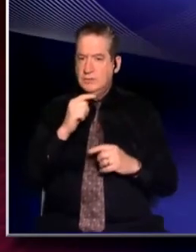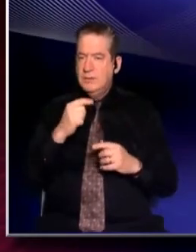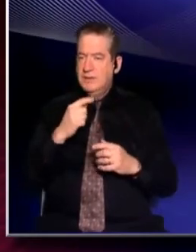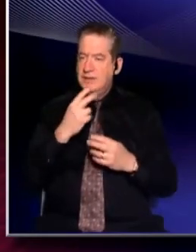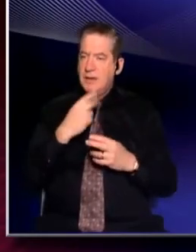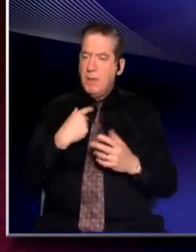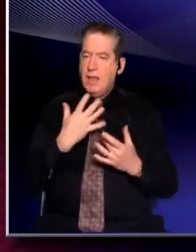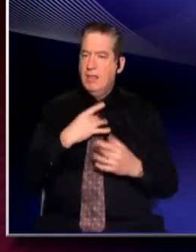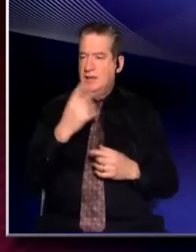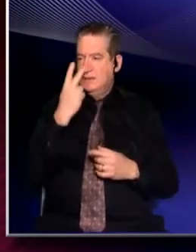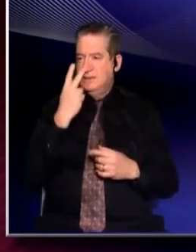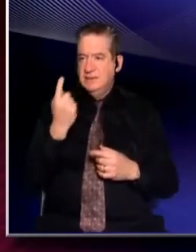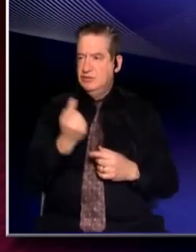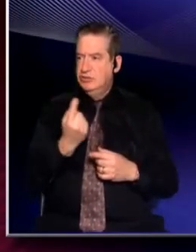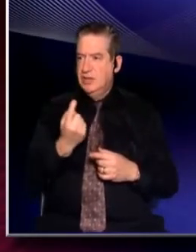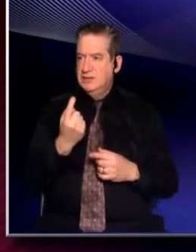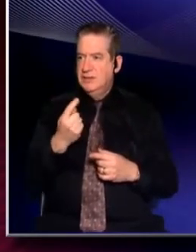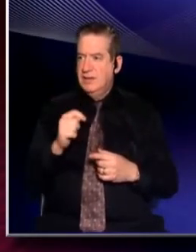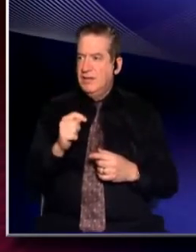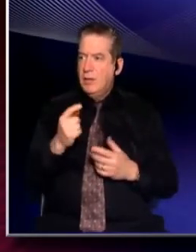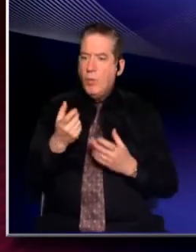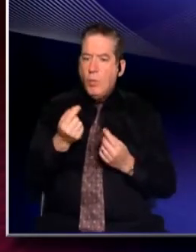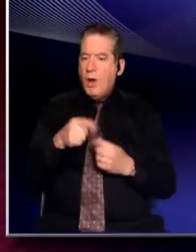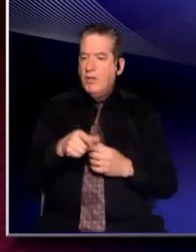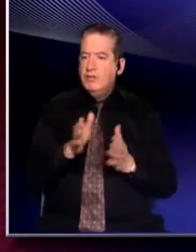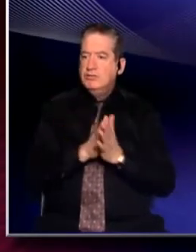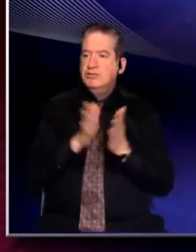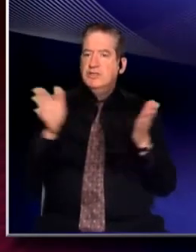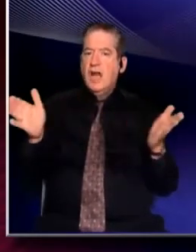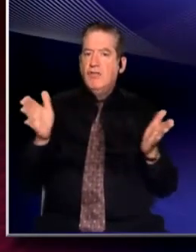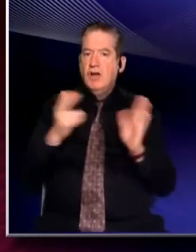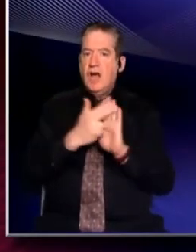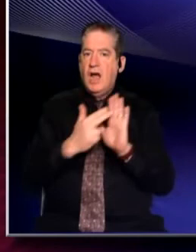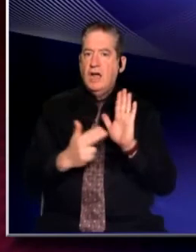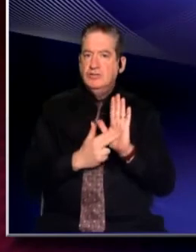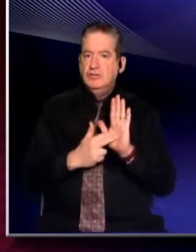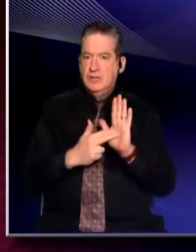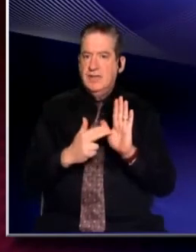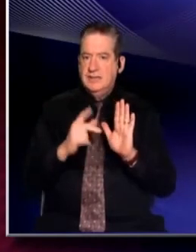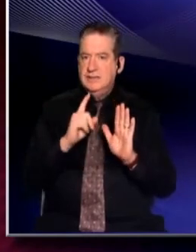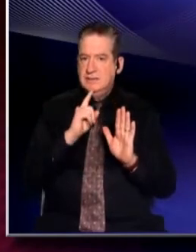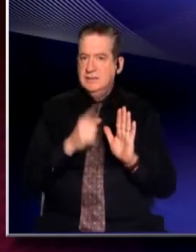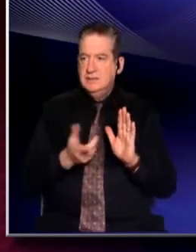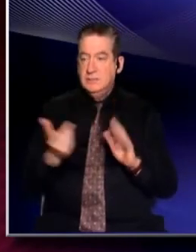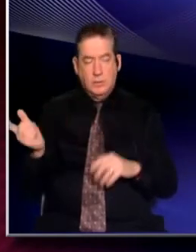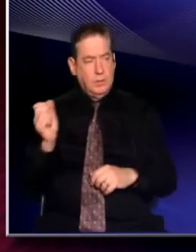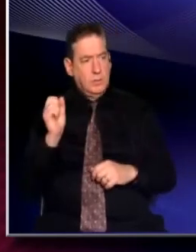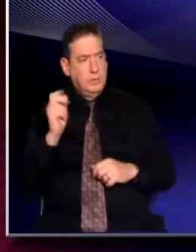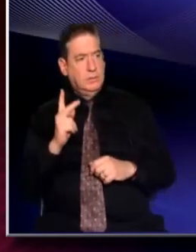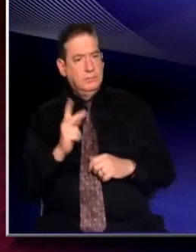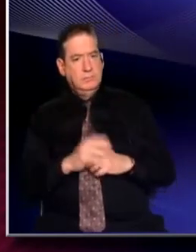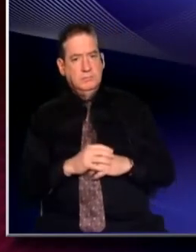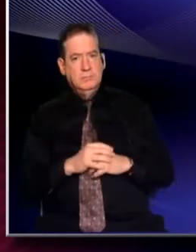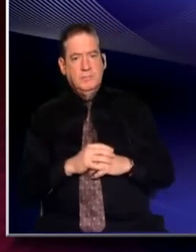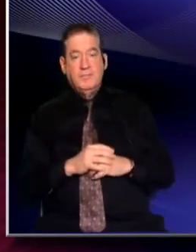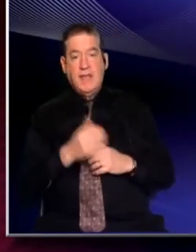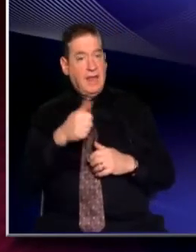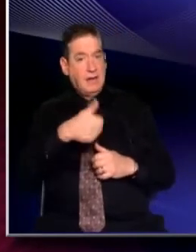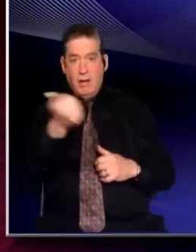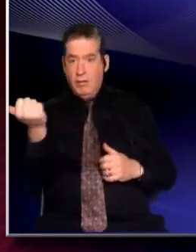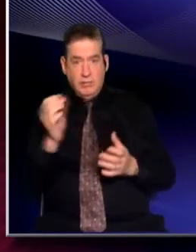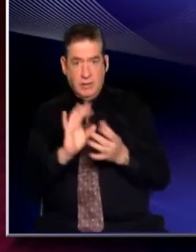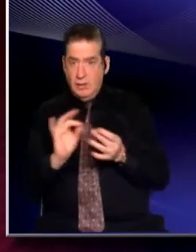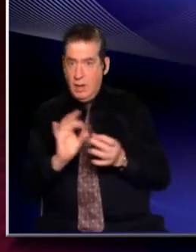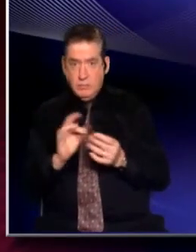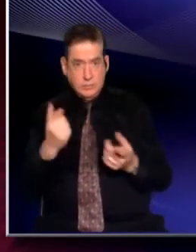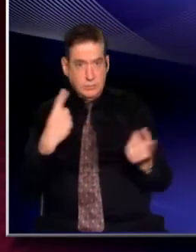still like to see just what the general contract outline is. Okay. All right. Any other comments or